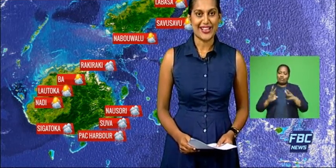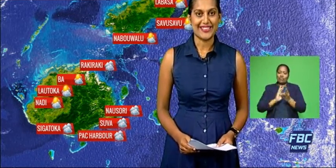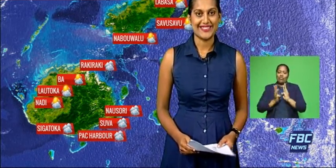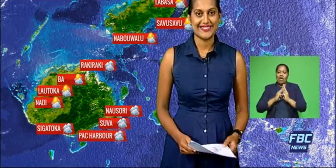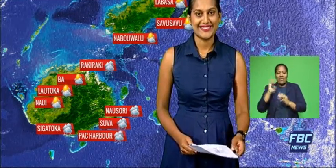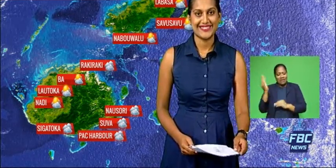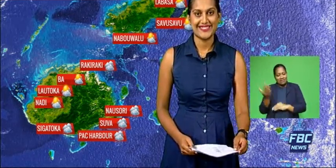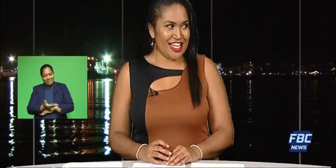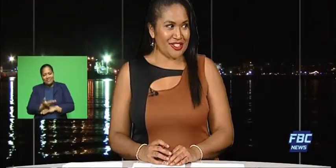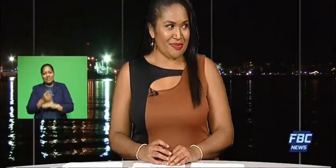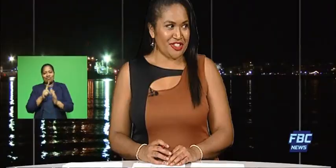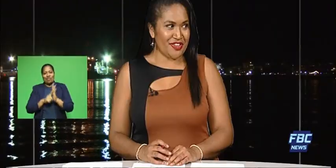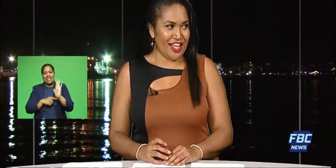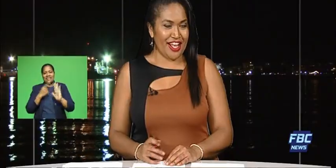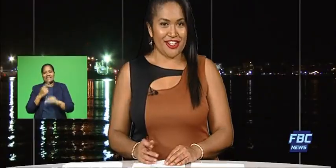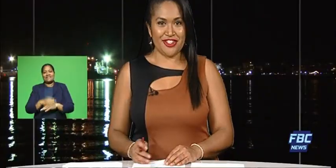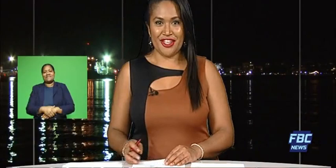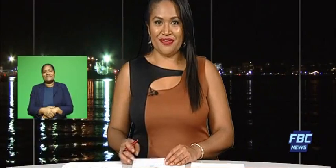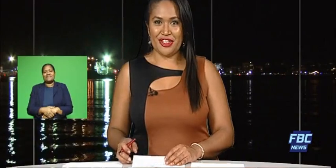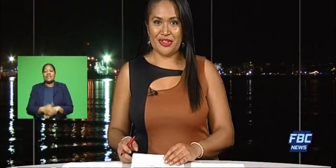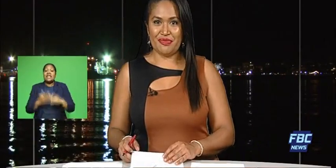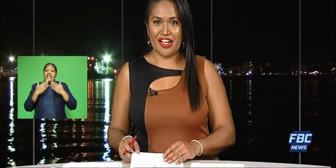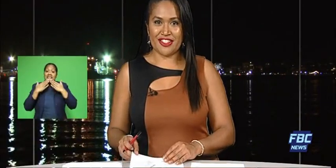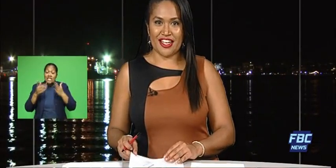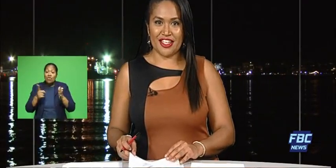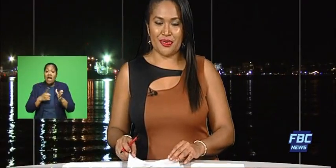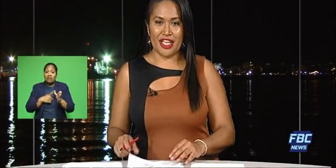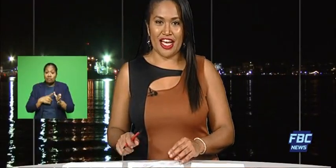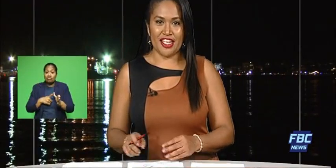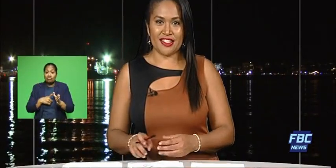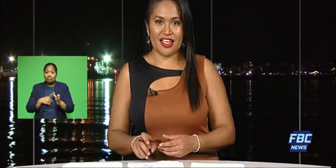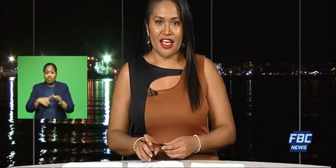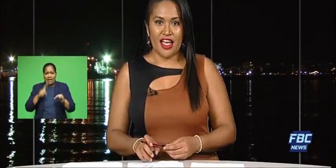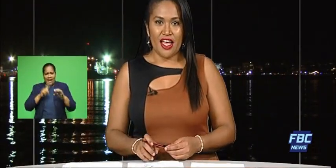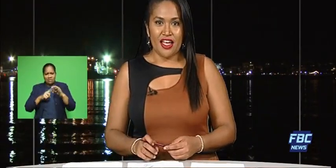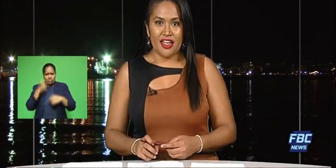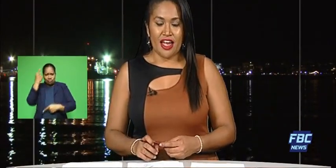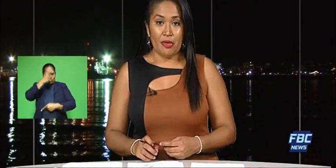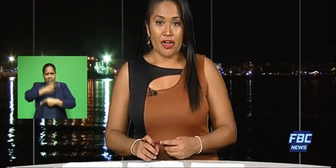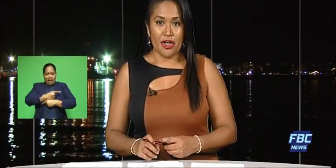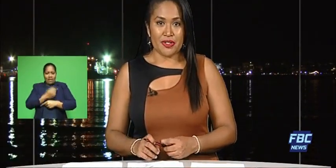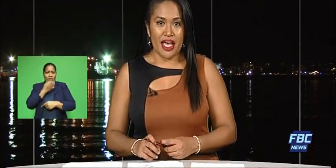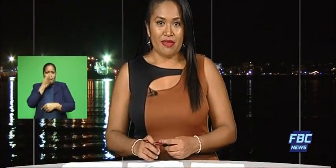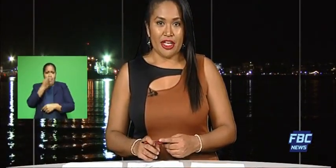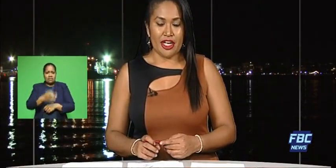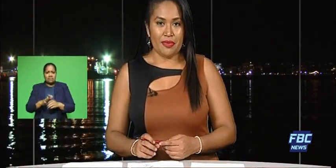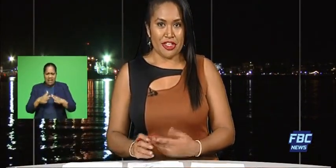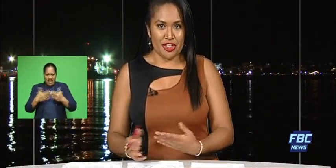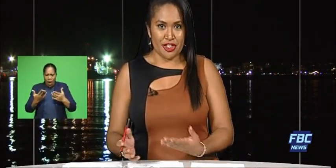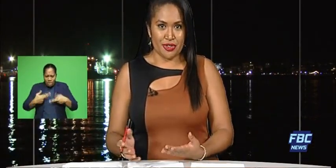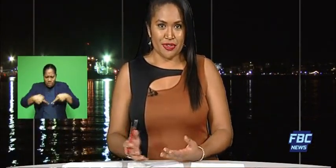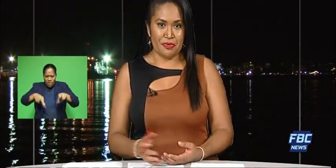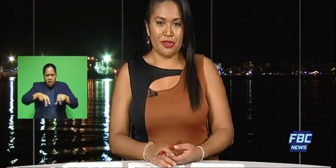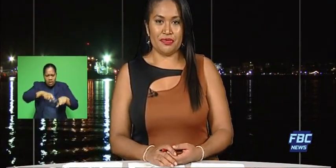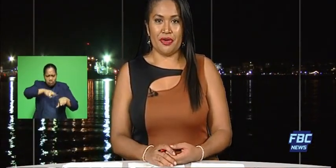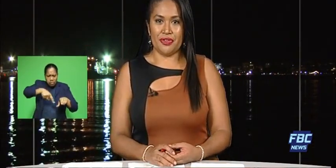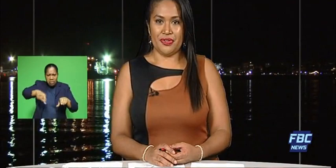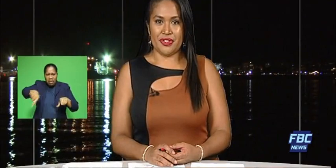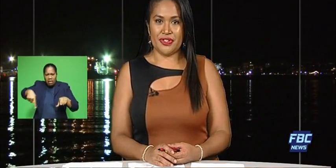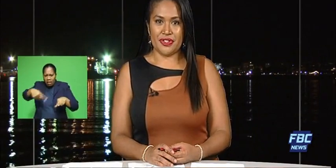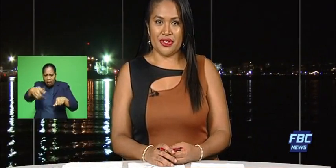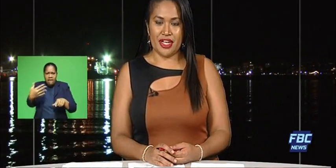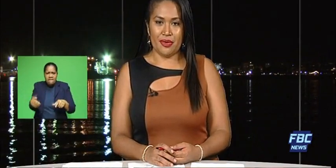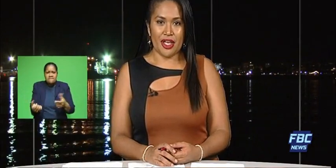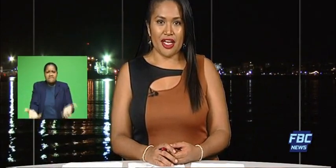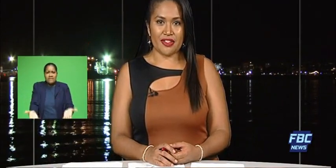to Jackie. Thanks so much for that, Angie. In Fiji and Pulse tonight, we ask, now potholes have been a major issue for most road